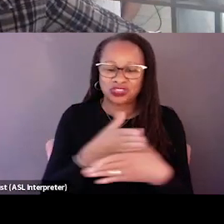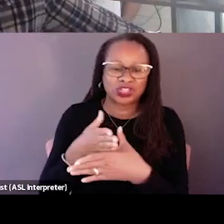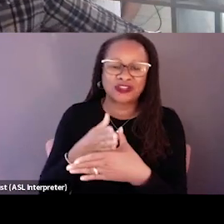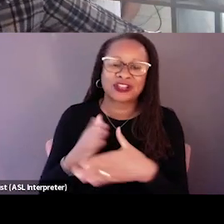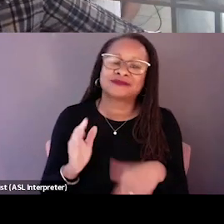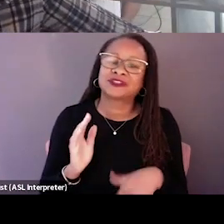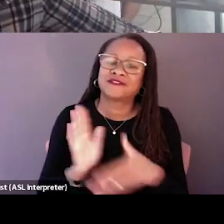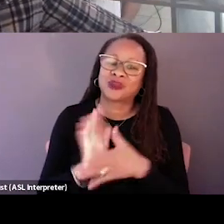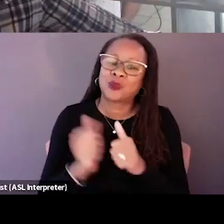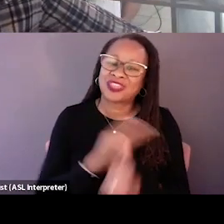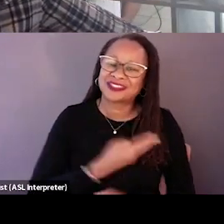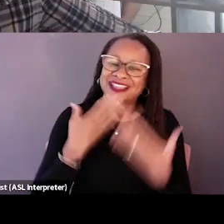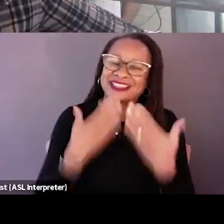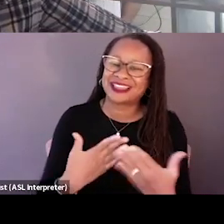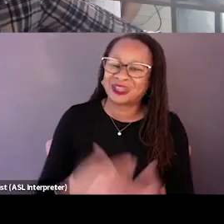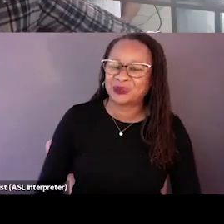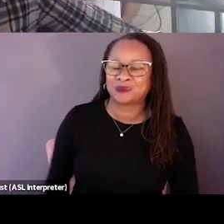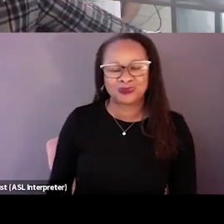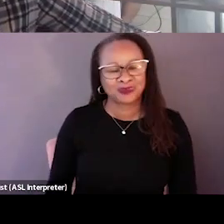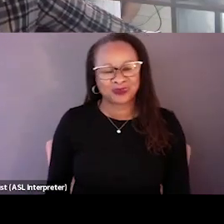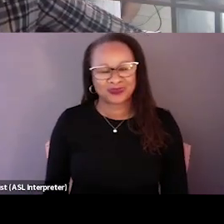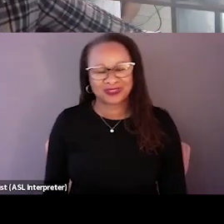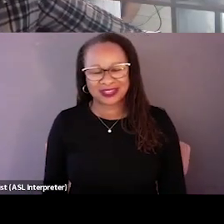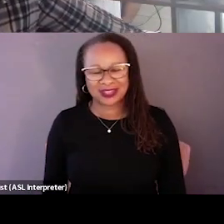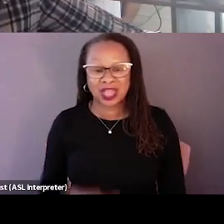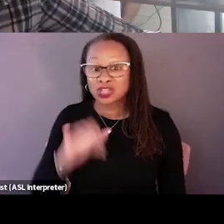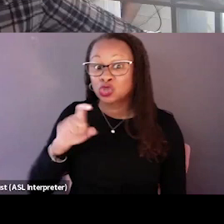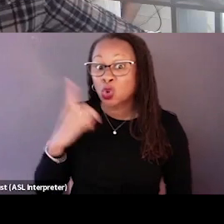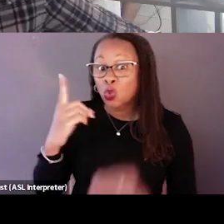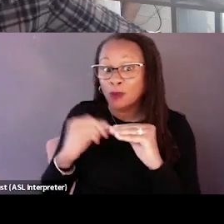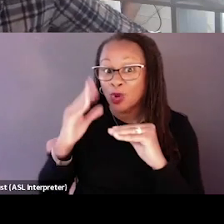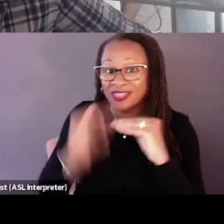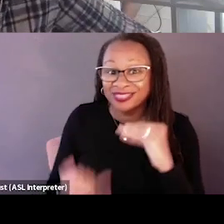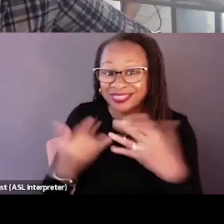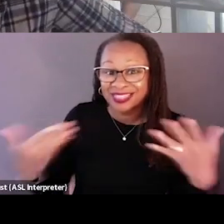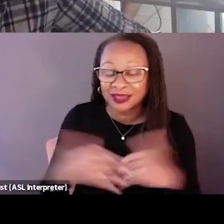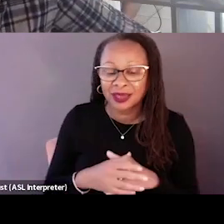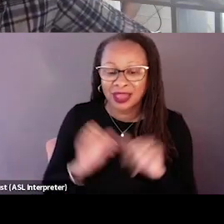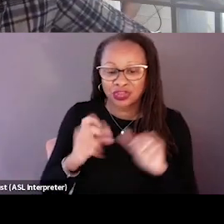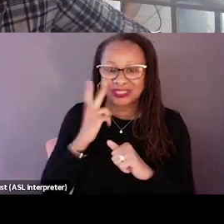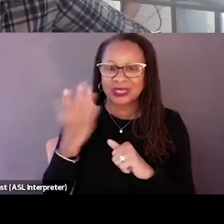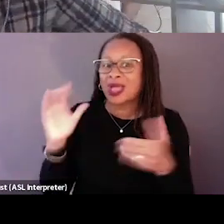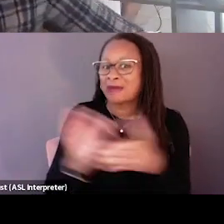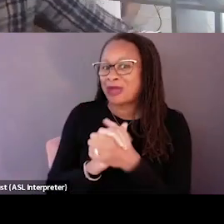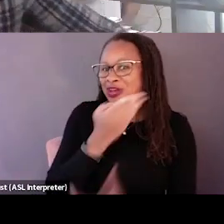us. Thank you. Thank you so much. One last thing. You can see why I married her.